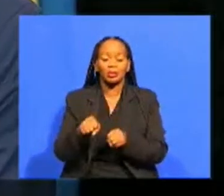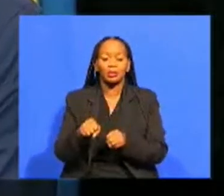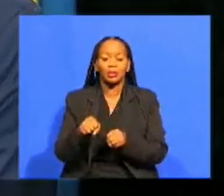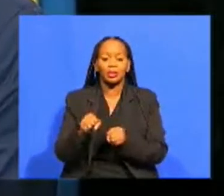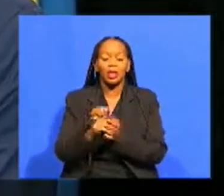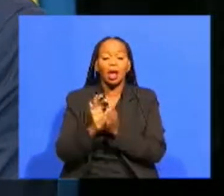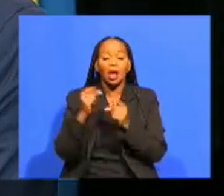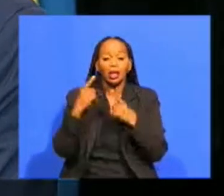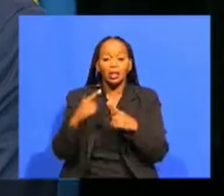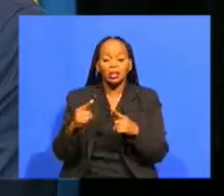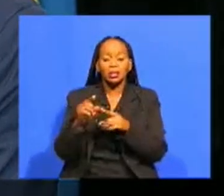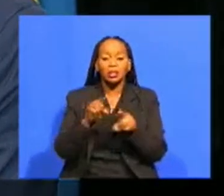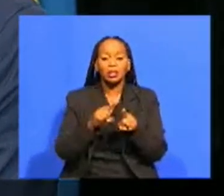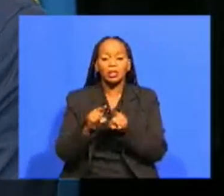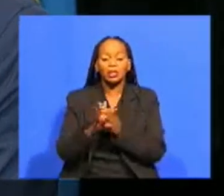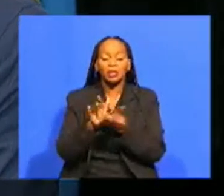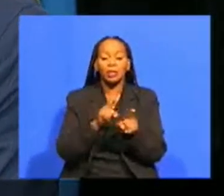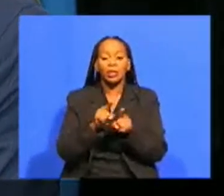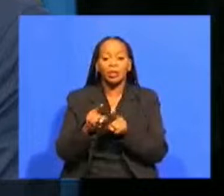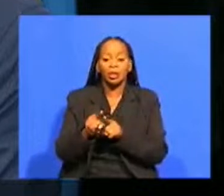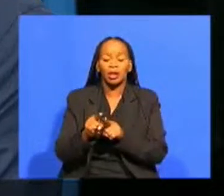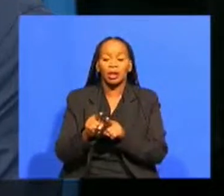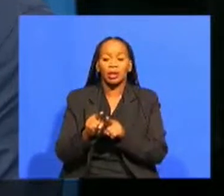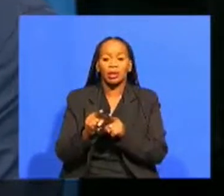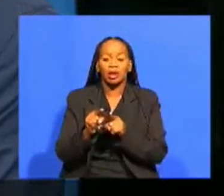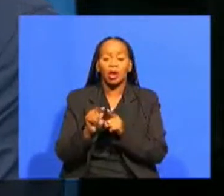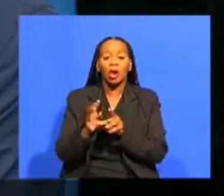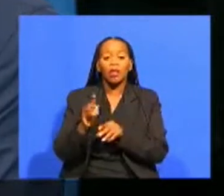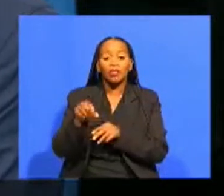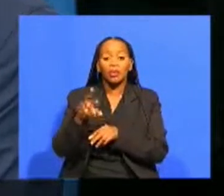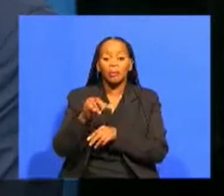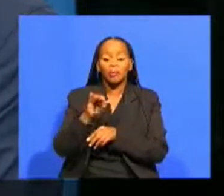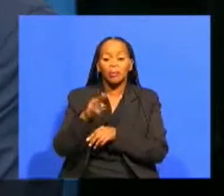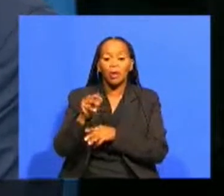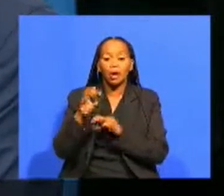I can say the same as the Prime Minister started,